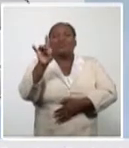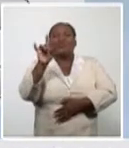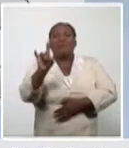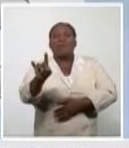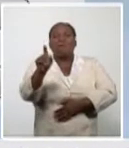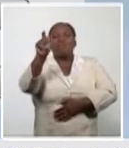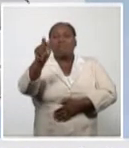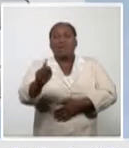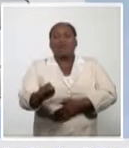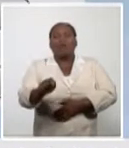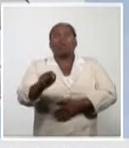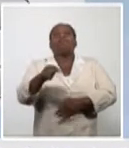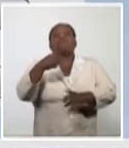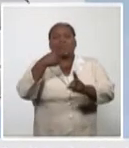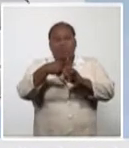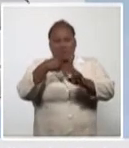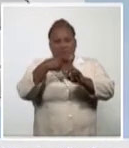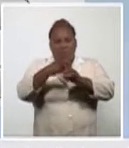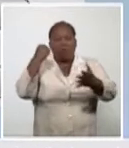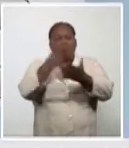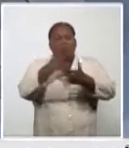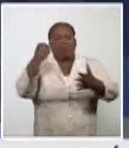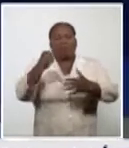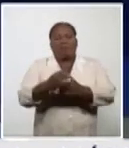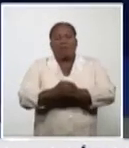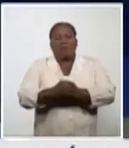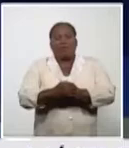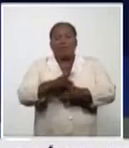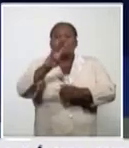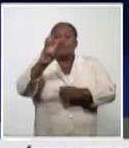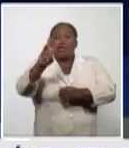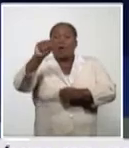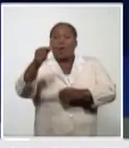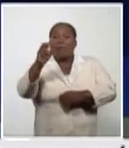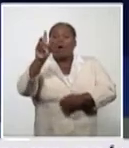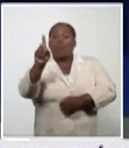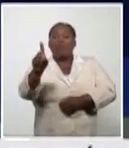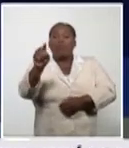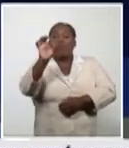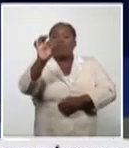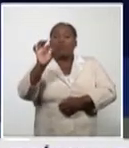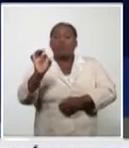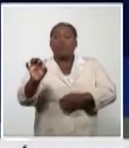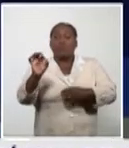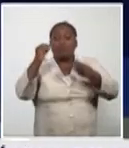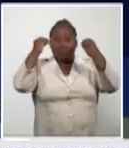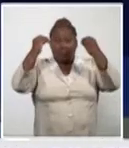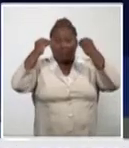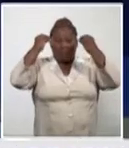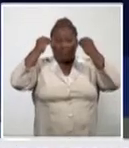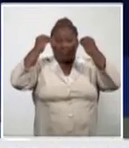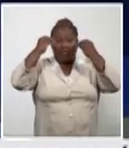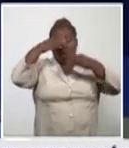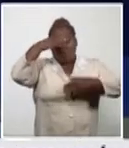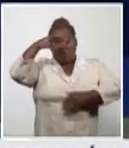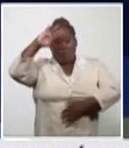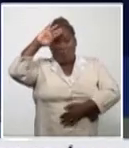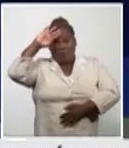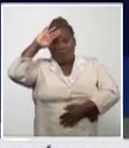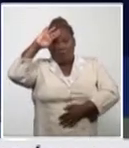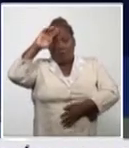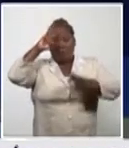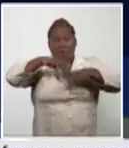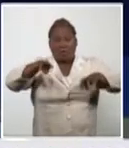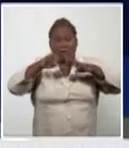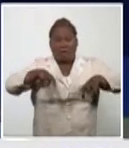1,649 confirmed cases. This means that 3.1% of the total number of patients tested in our country